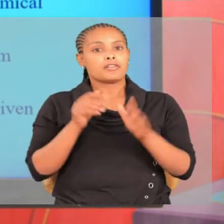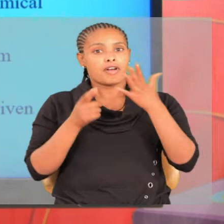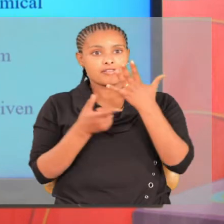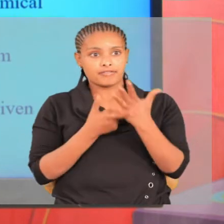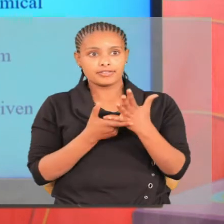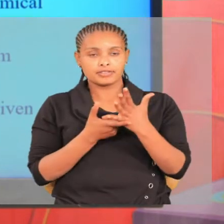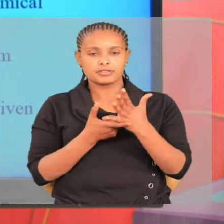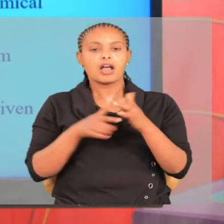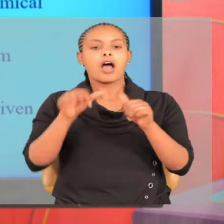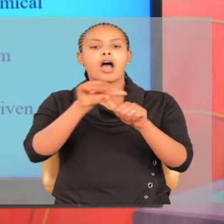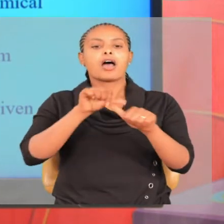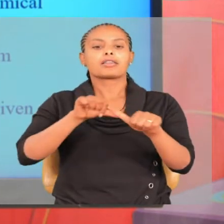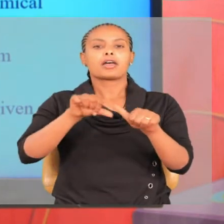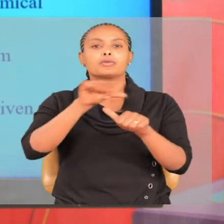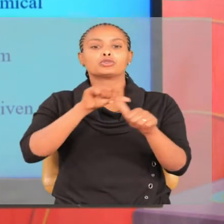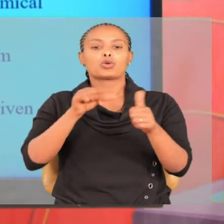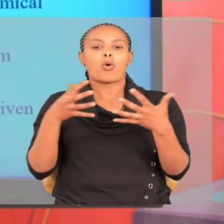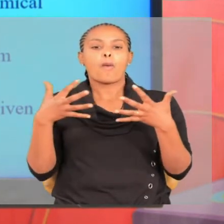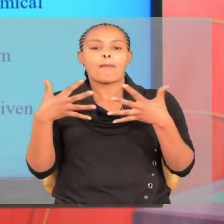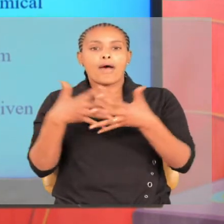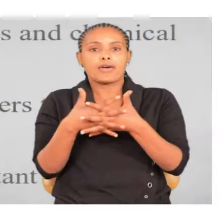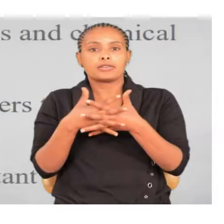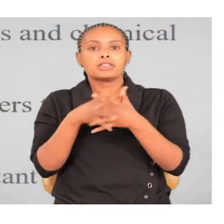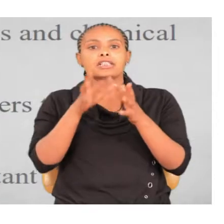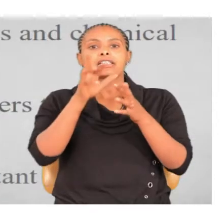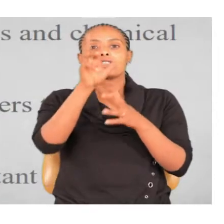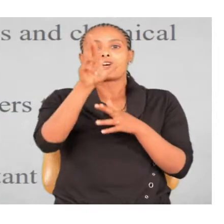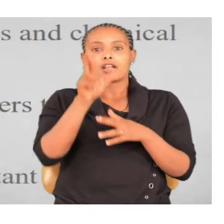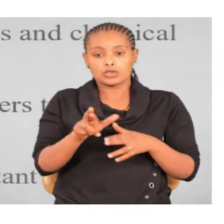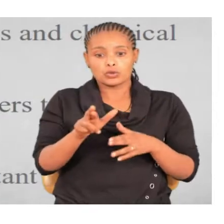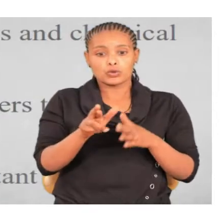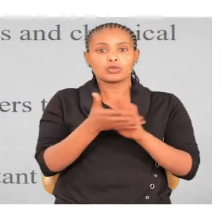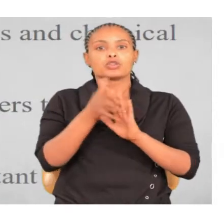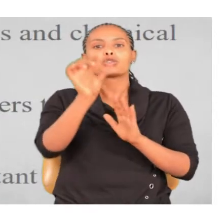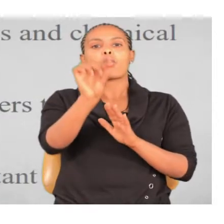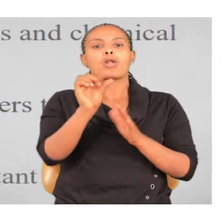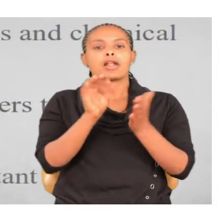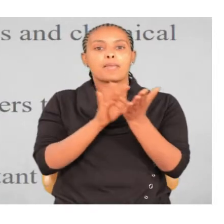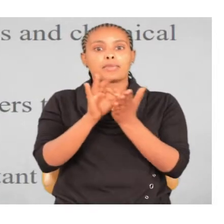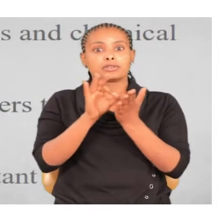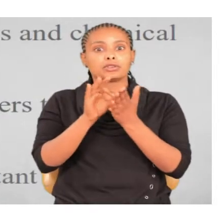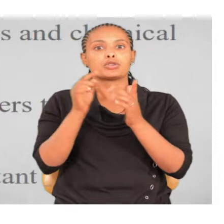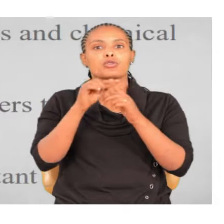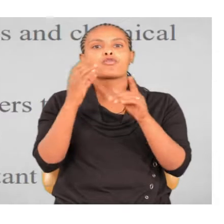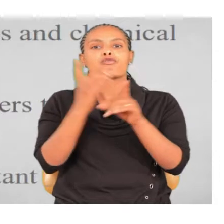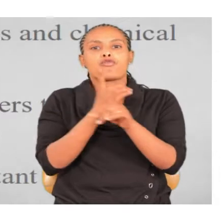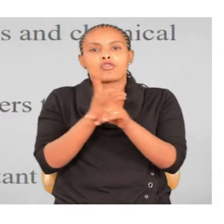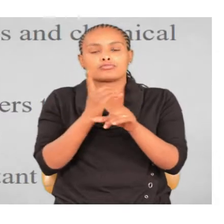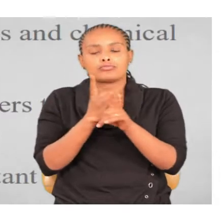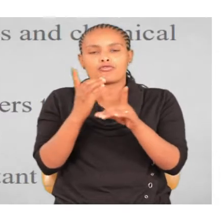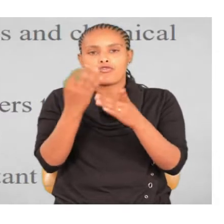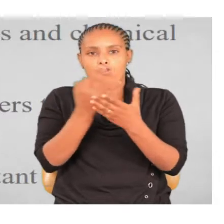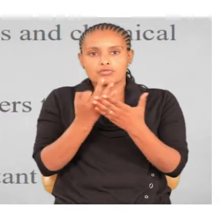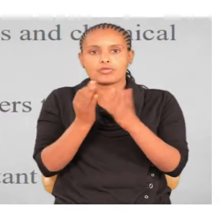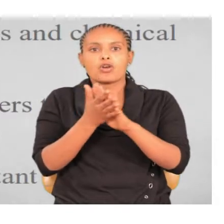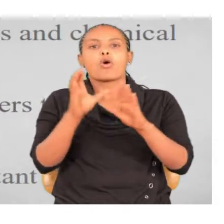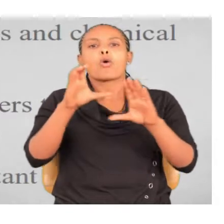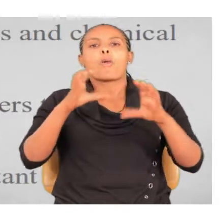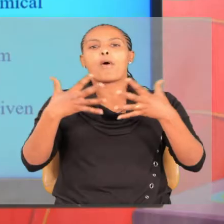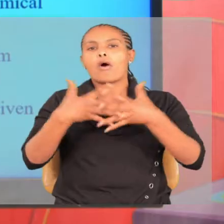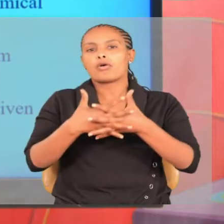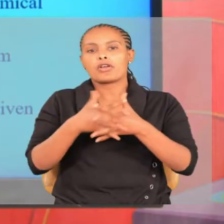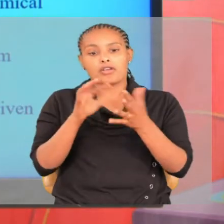5. Atoms combine in the ratio of small whole numbers to form compounds. If you